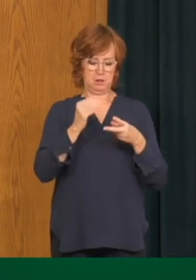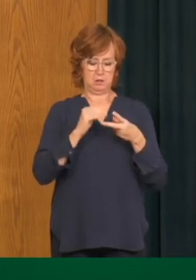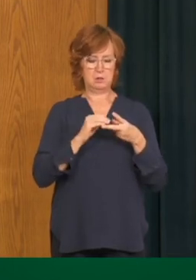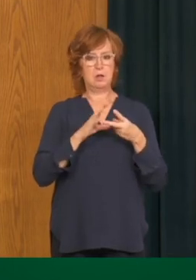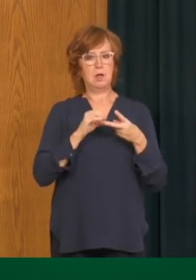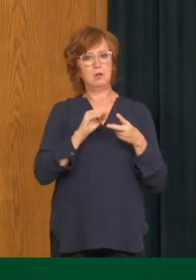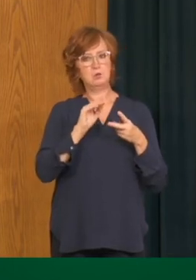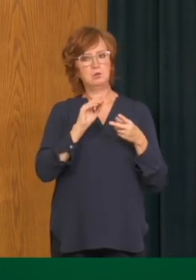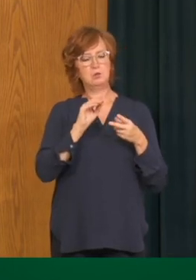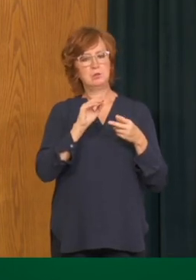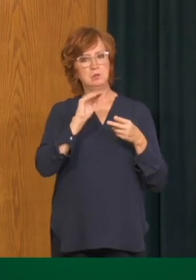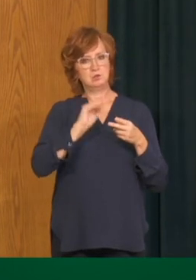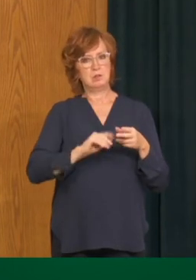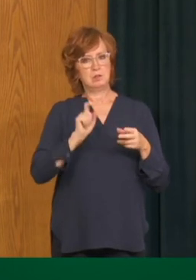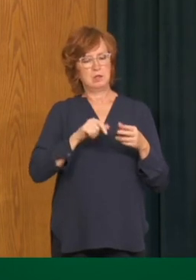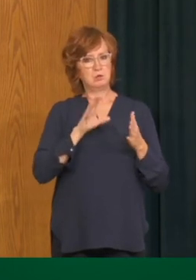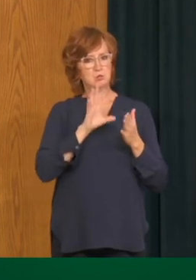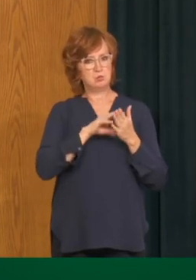physical distancing, not